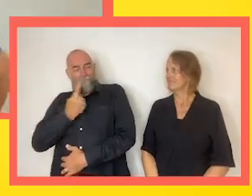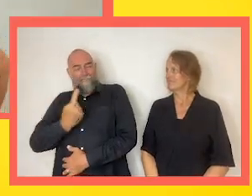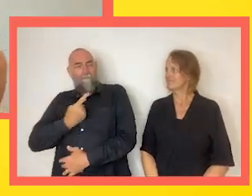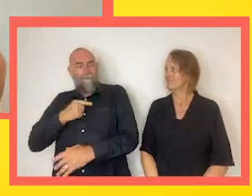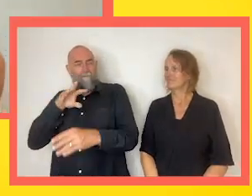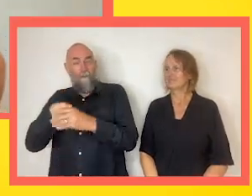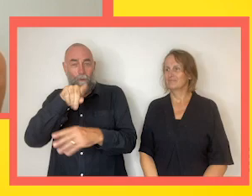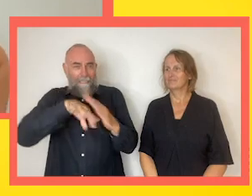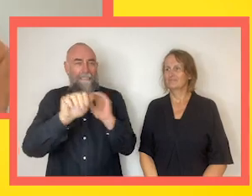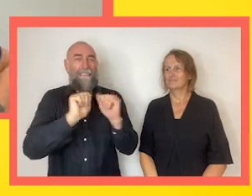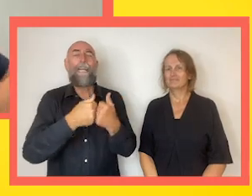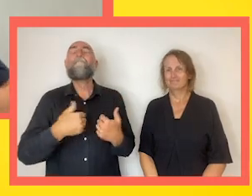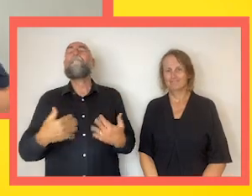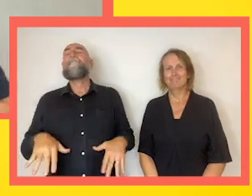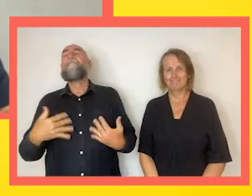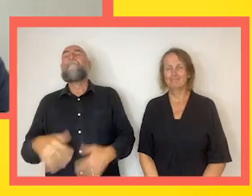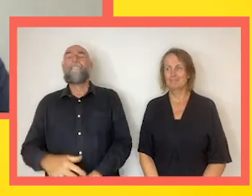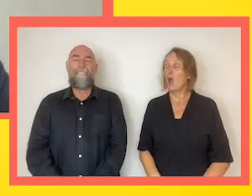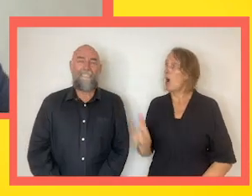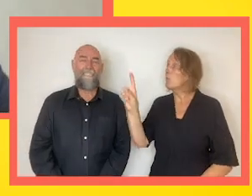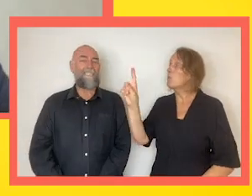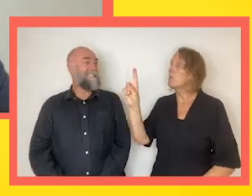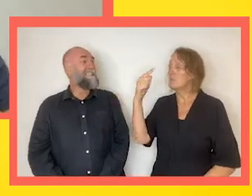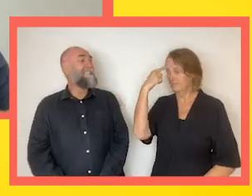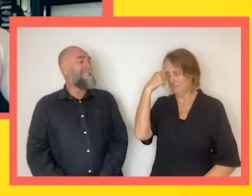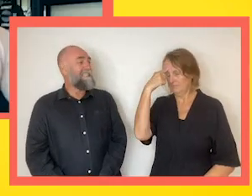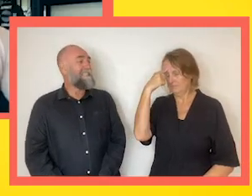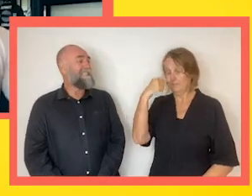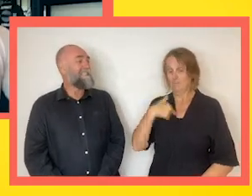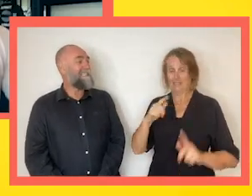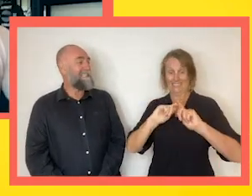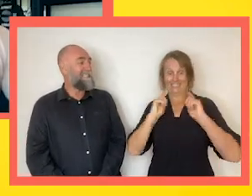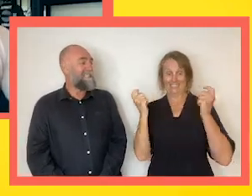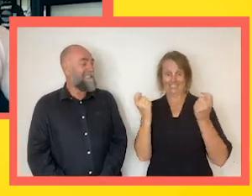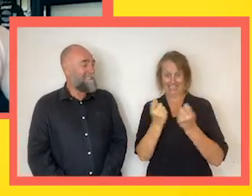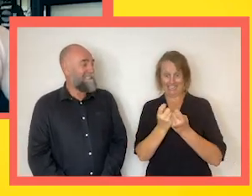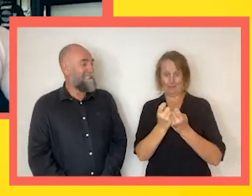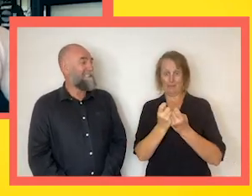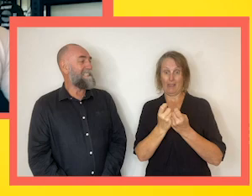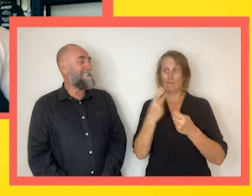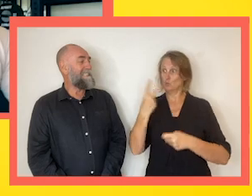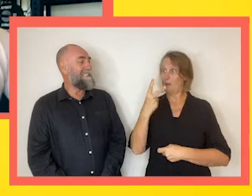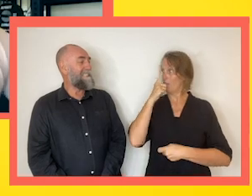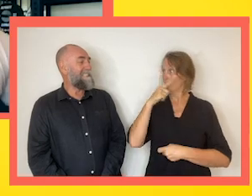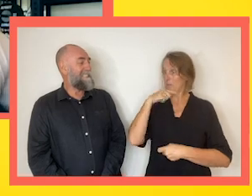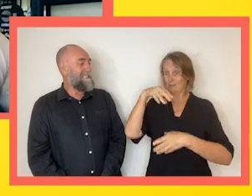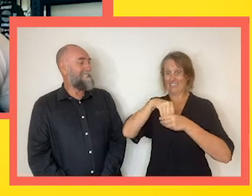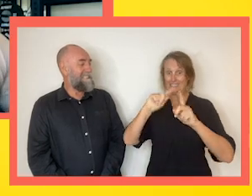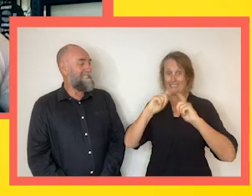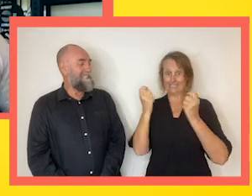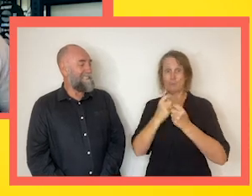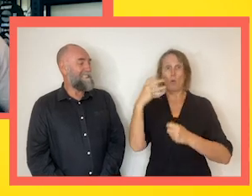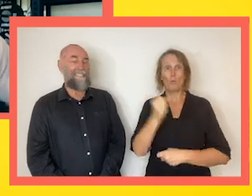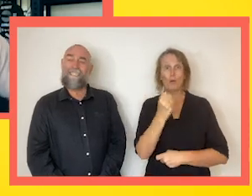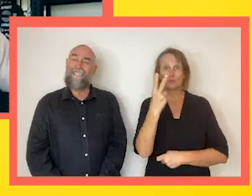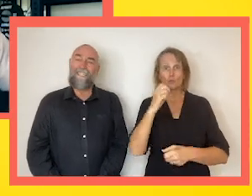old T-sword. 2 from 5 actually, opportunities. if you think about it, we've won 2 gold medals, but there's 12 on the team. So we've won 24